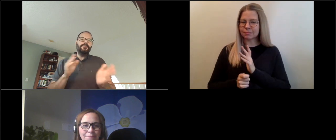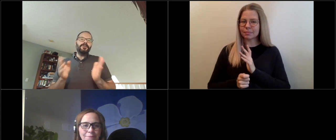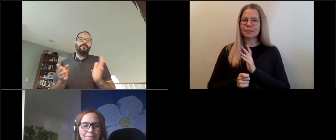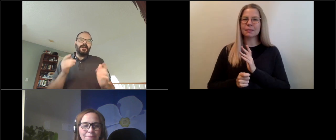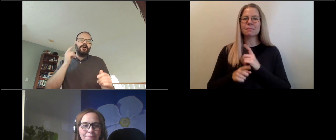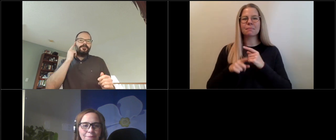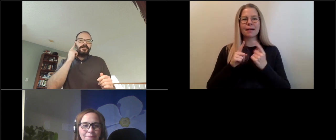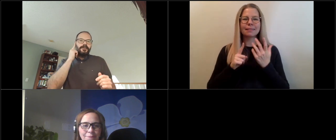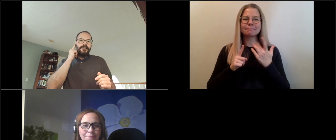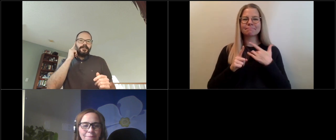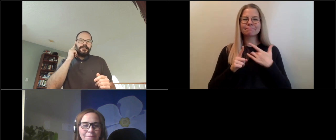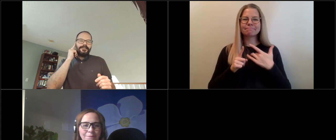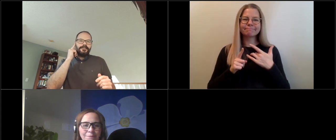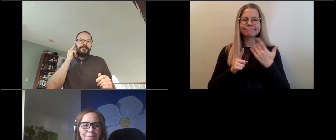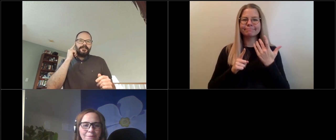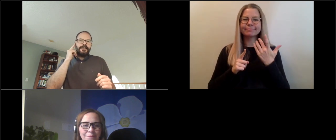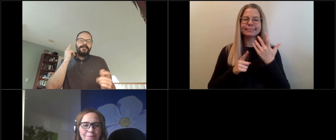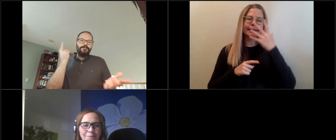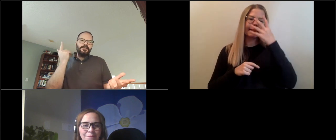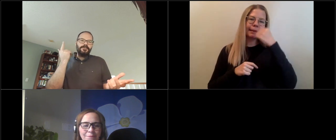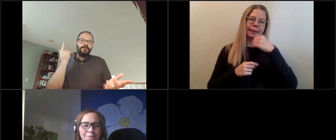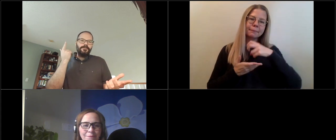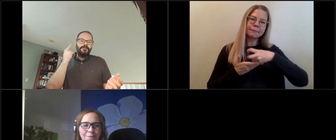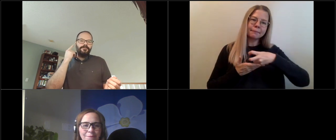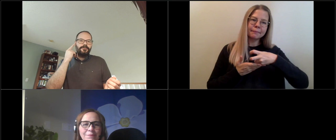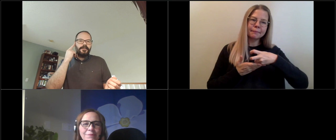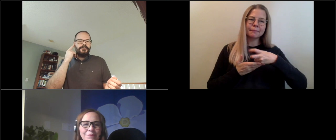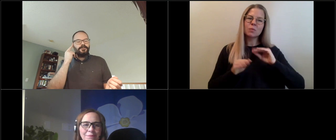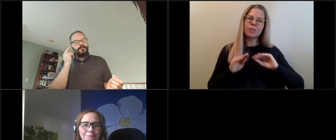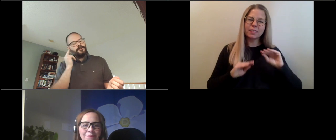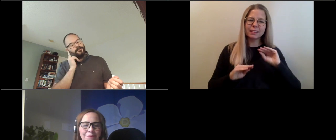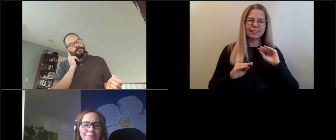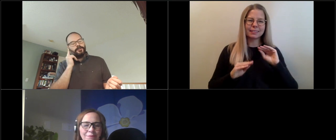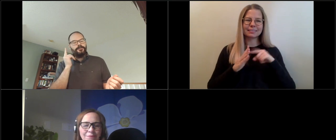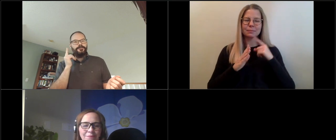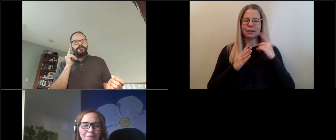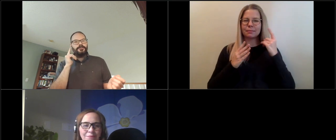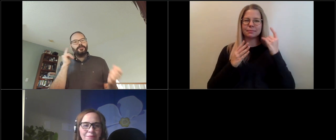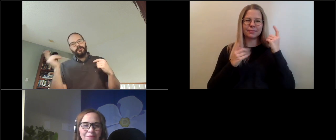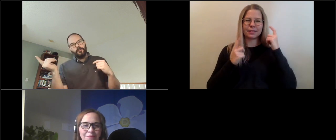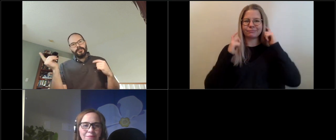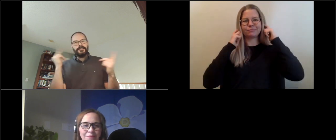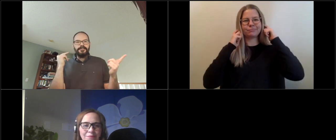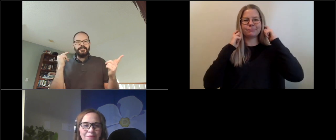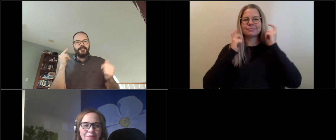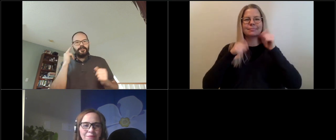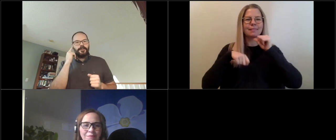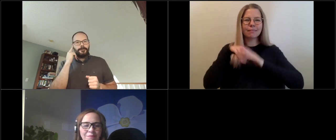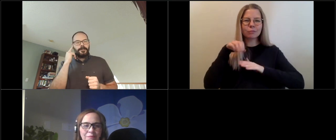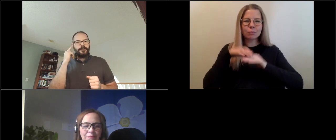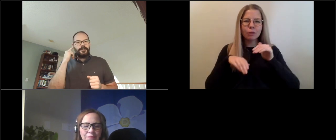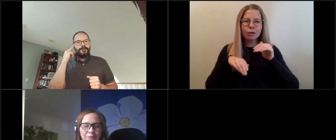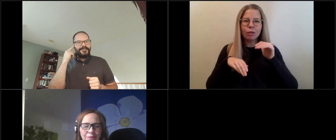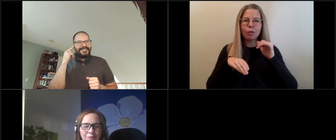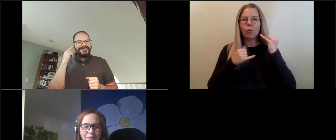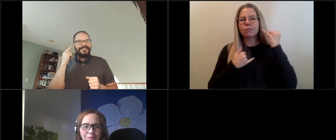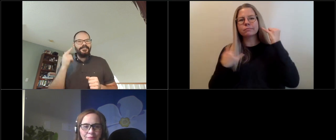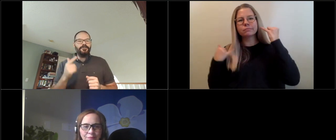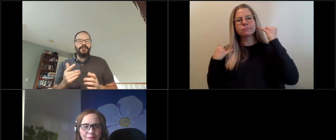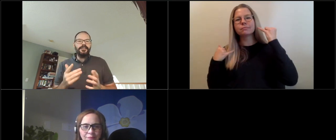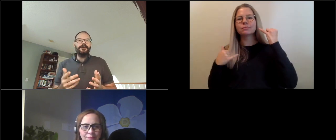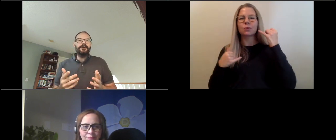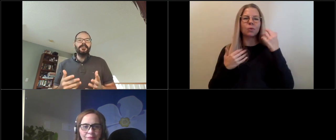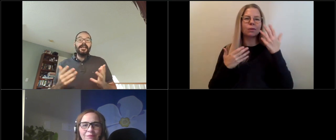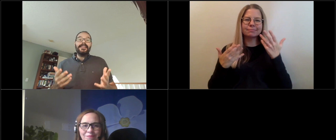you're moving around, they can be disruptive. And so if you move from one side to the other on the pillow, and if it digs into